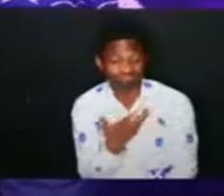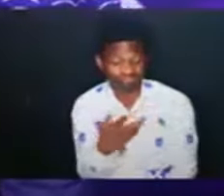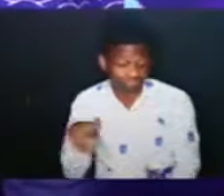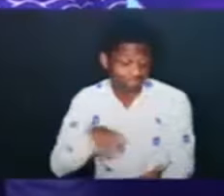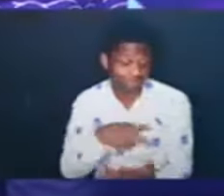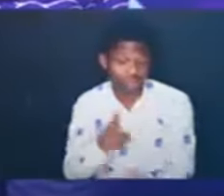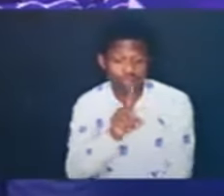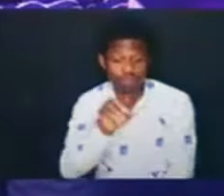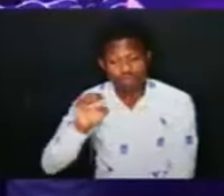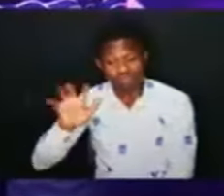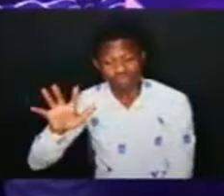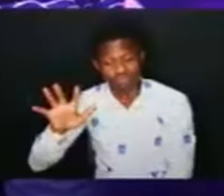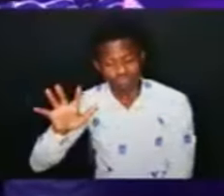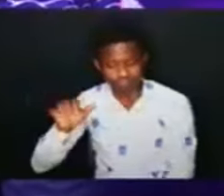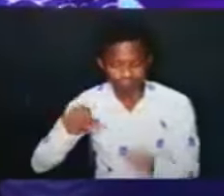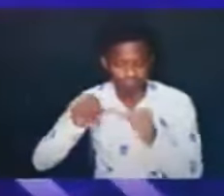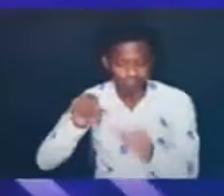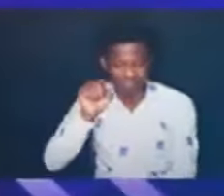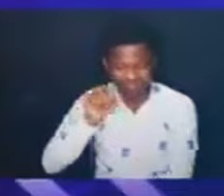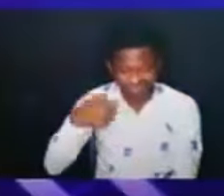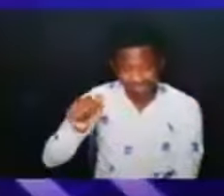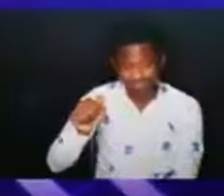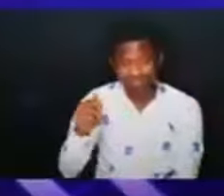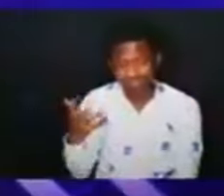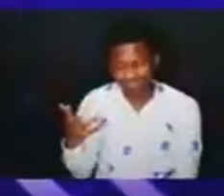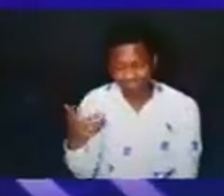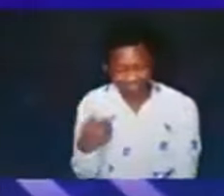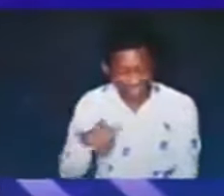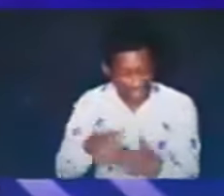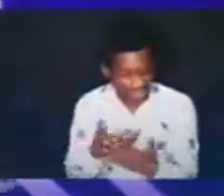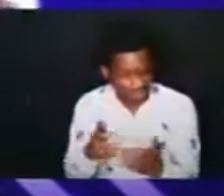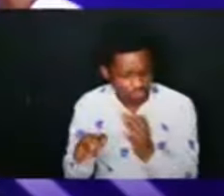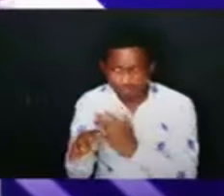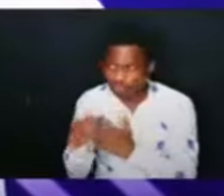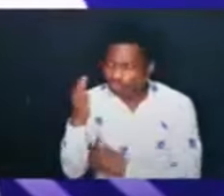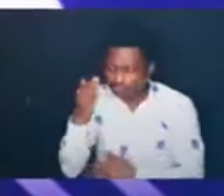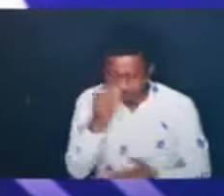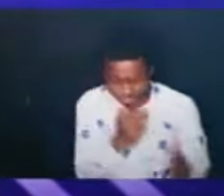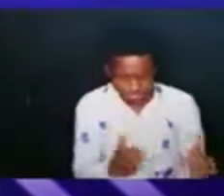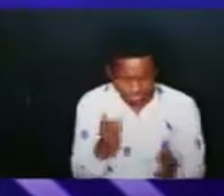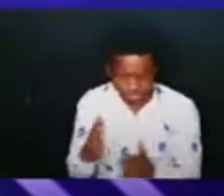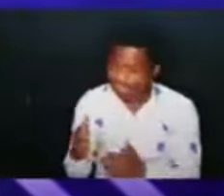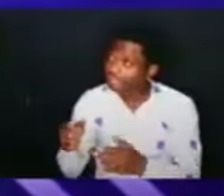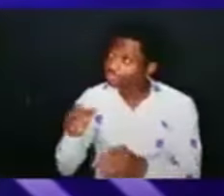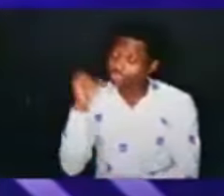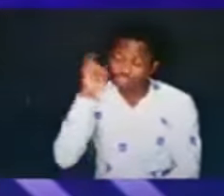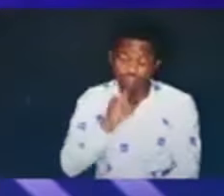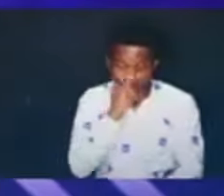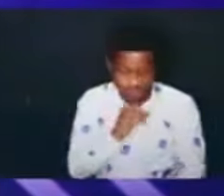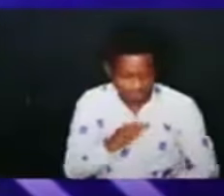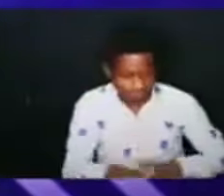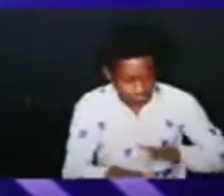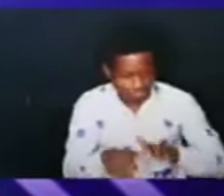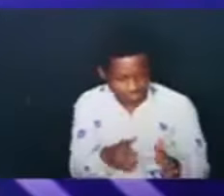Psalm 105, let's continue from verse 10. Look at how God ordered the steps of Israel to bring to